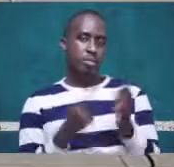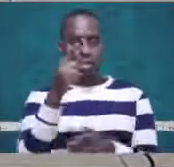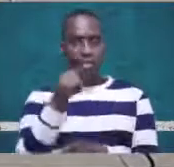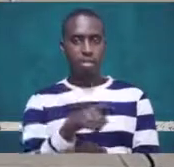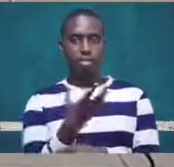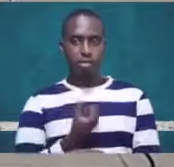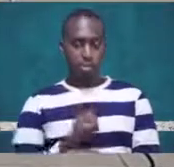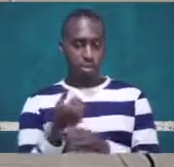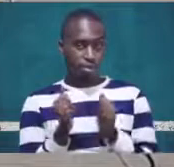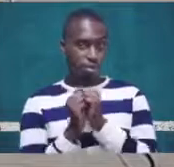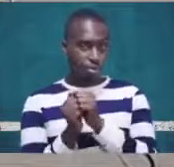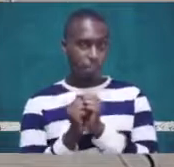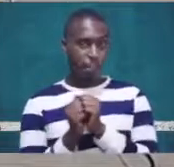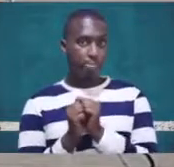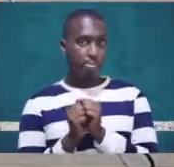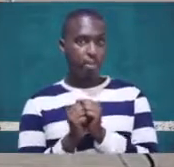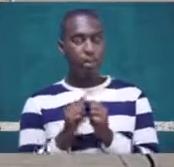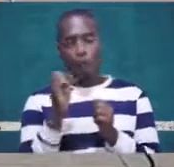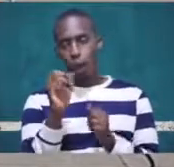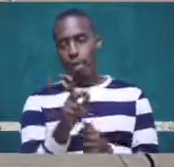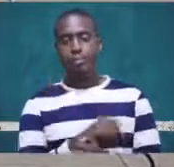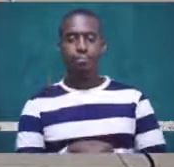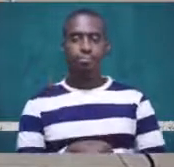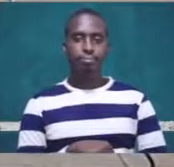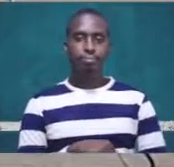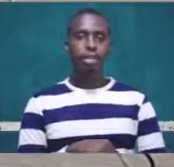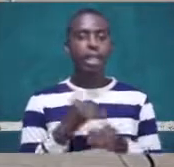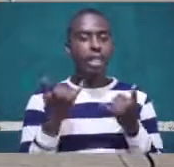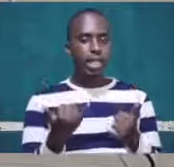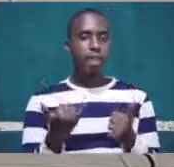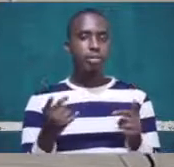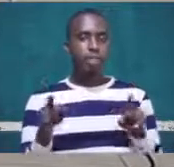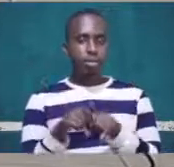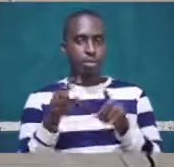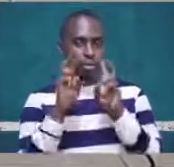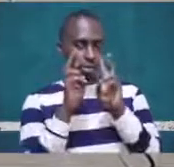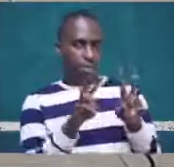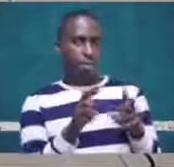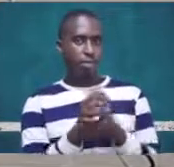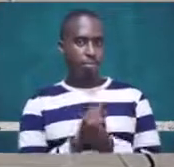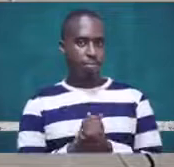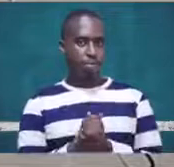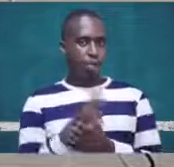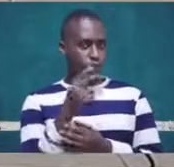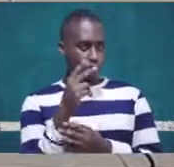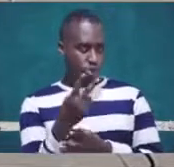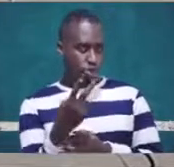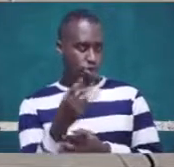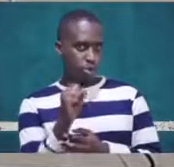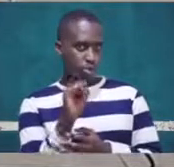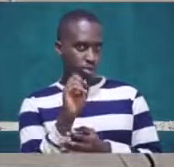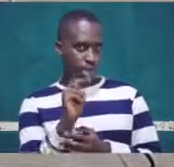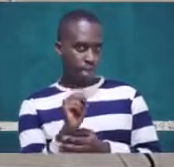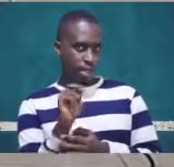integrals. Are we together? All right. Now, as you see, 2